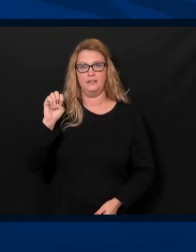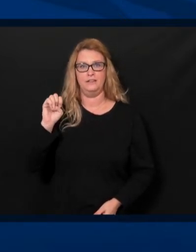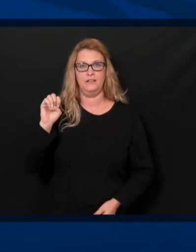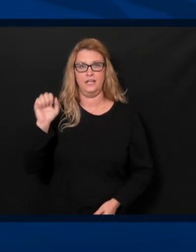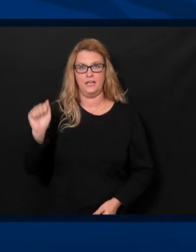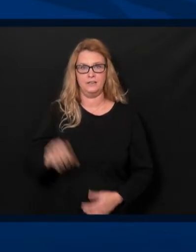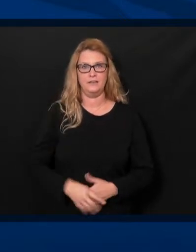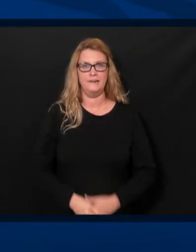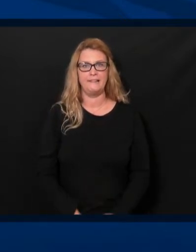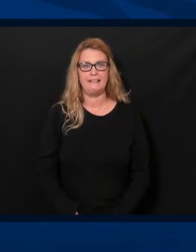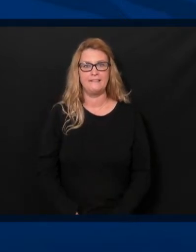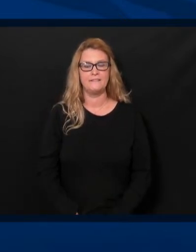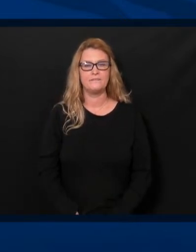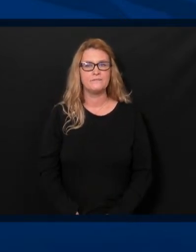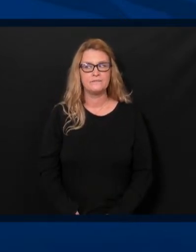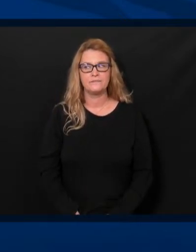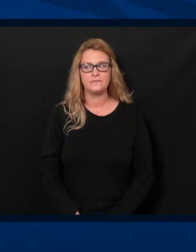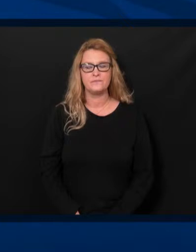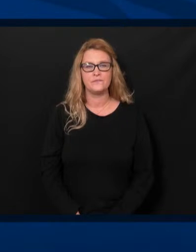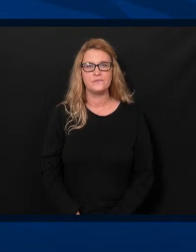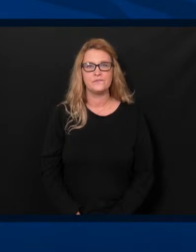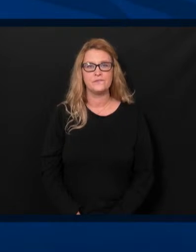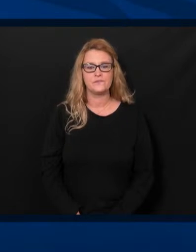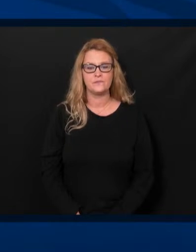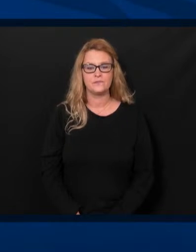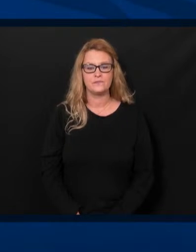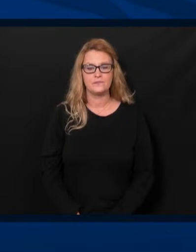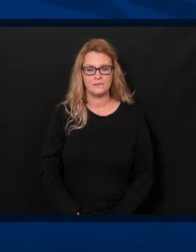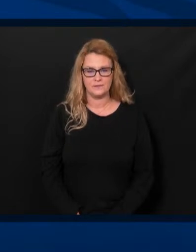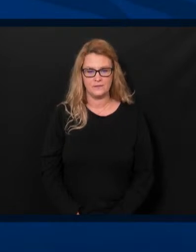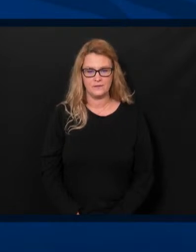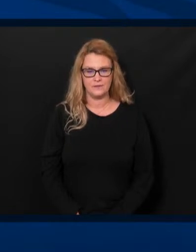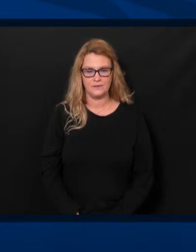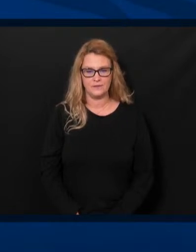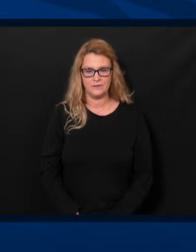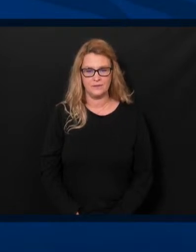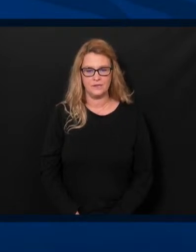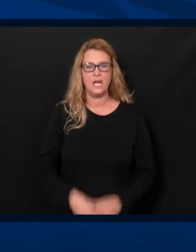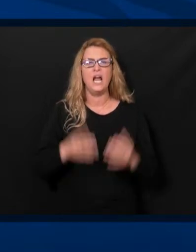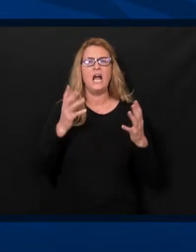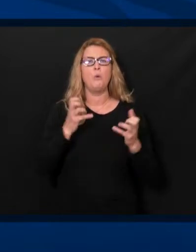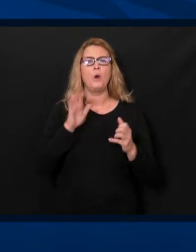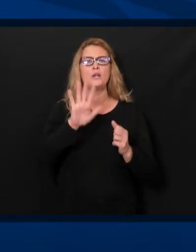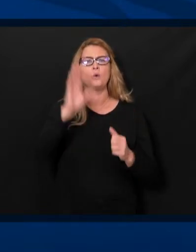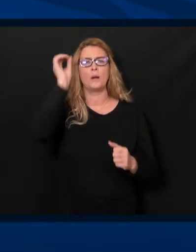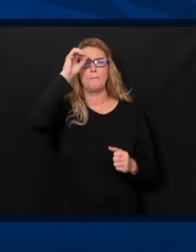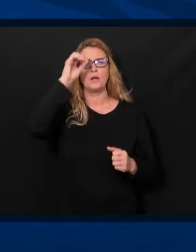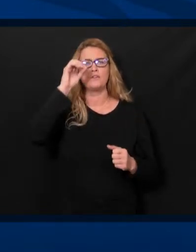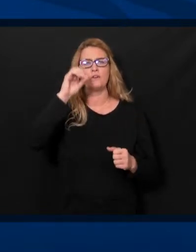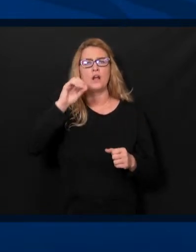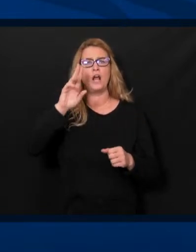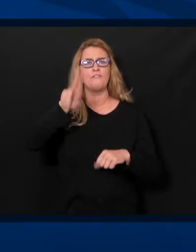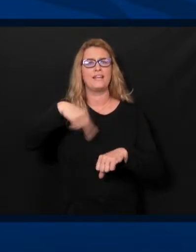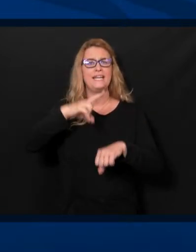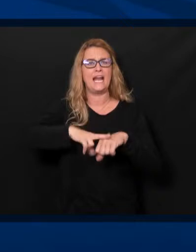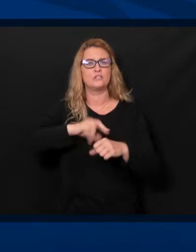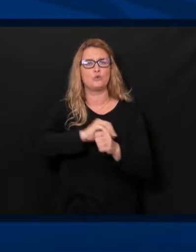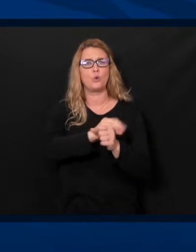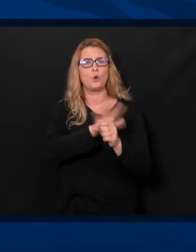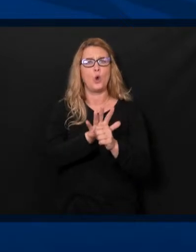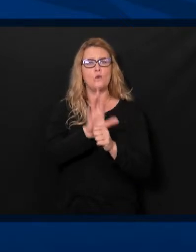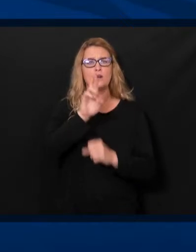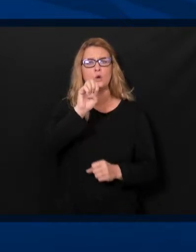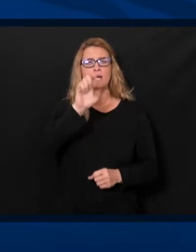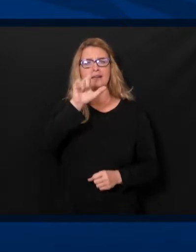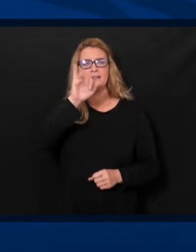Hi, Governor. I wanted to get your stance on the congressional COVID relief package, what your